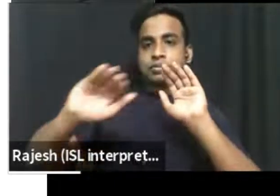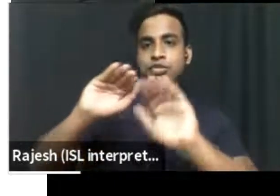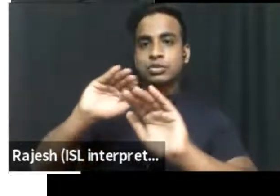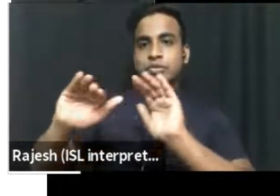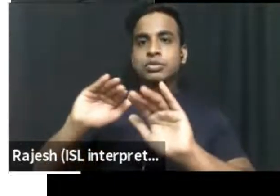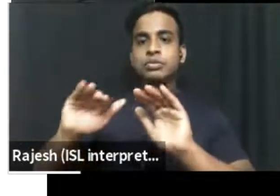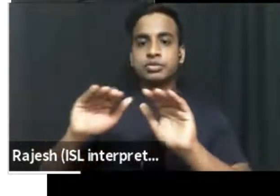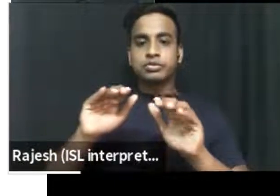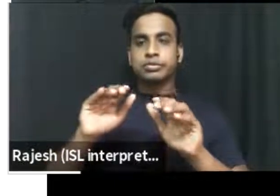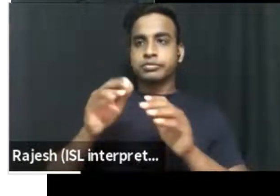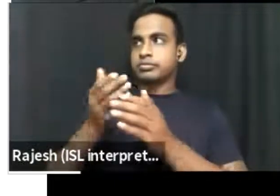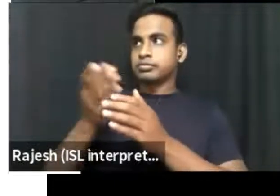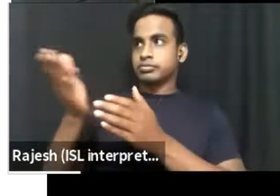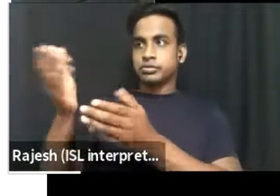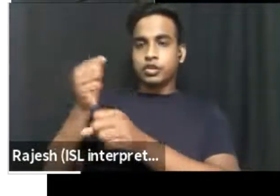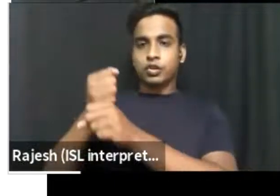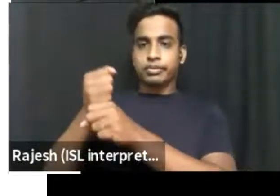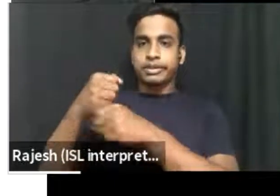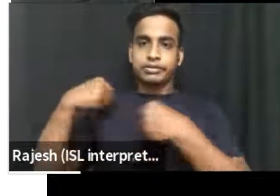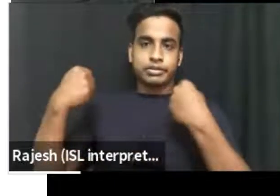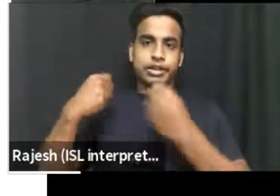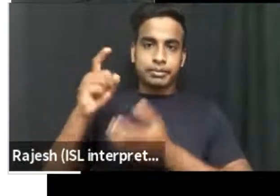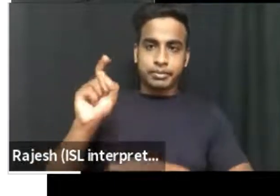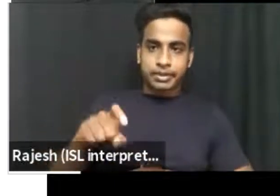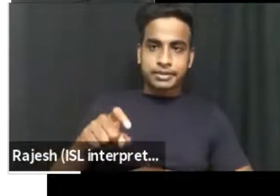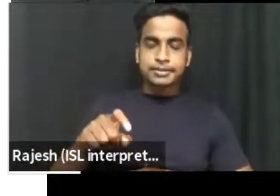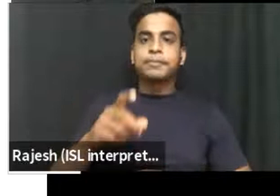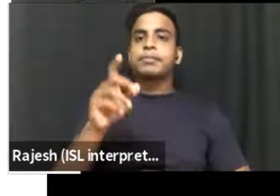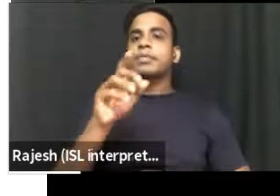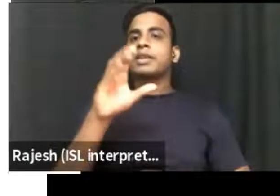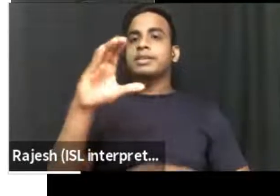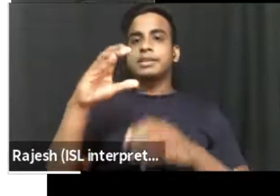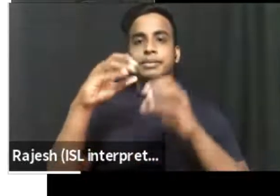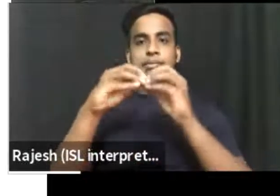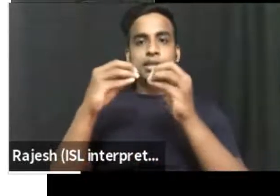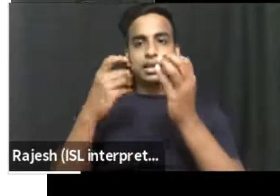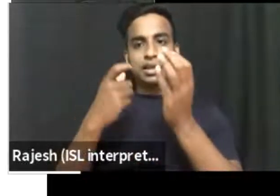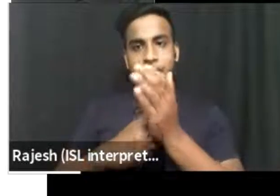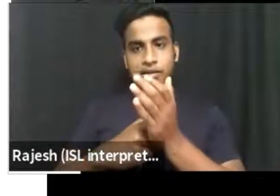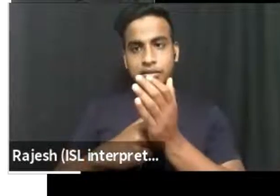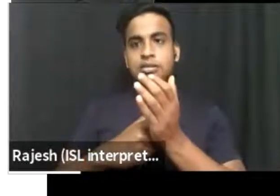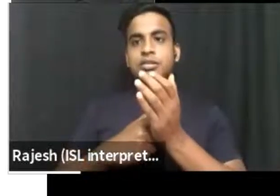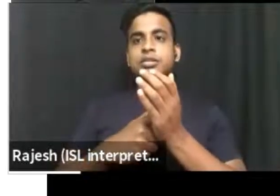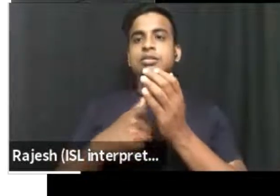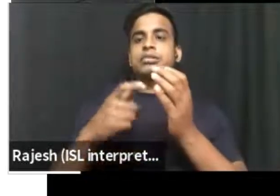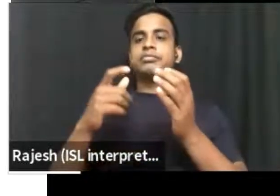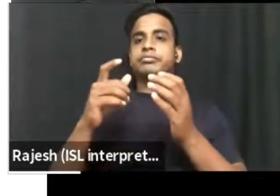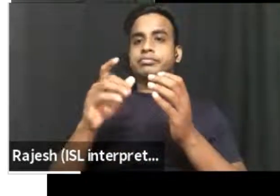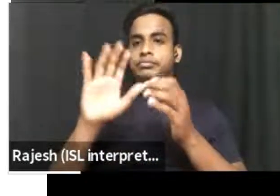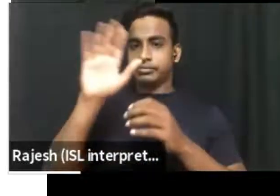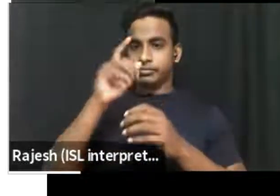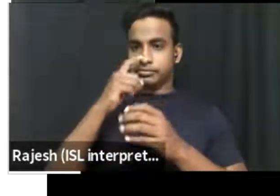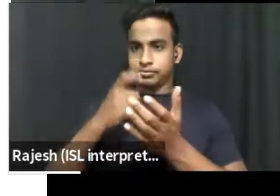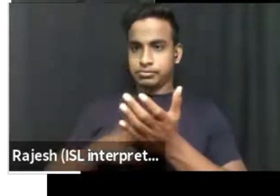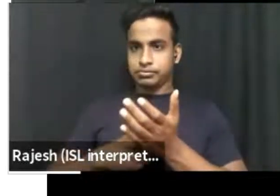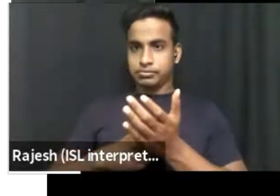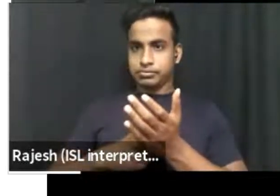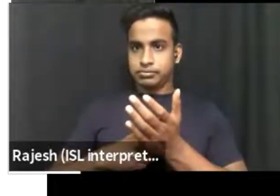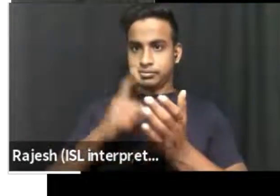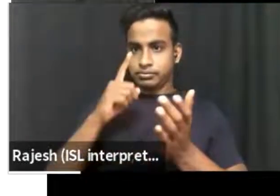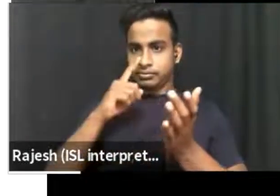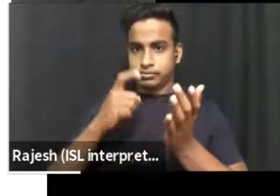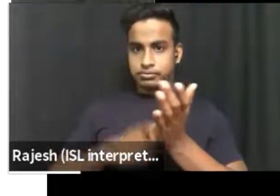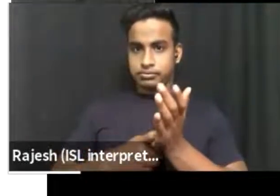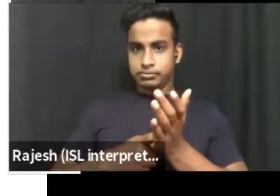applied university with digital technology support, all healthcare professionals equipped to deal with disabilities and chronic